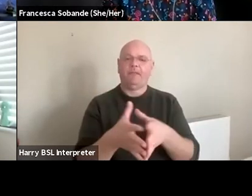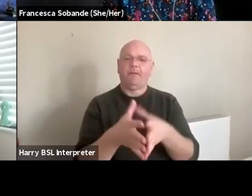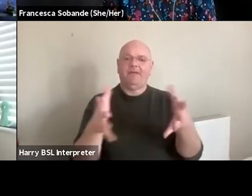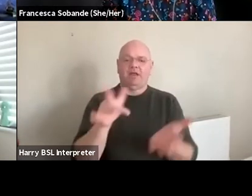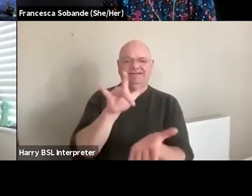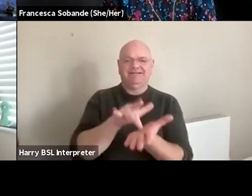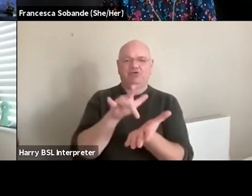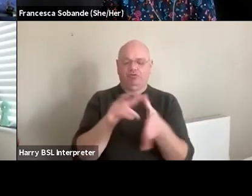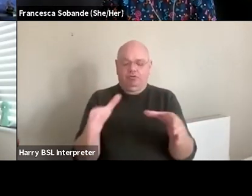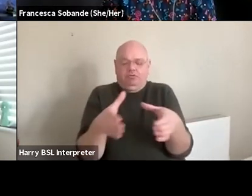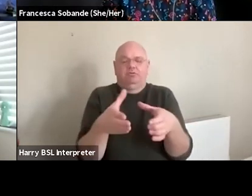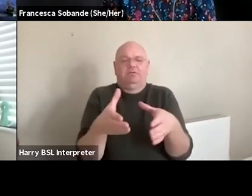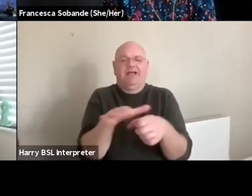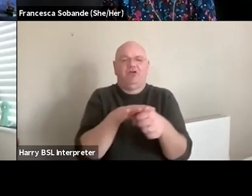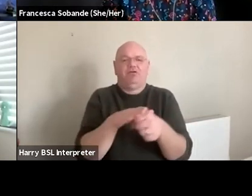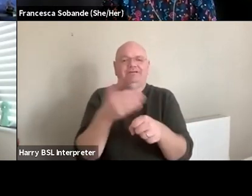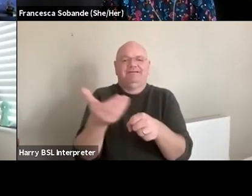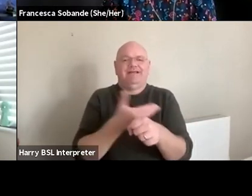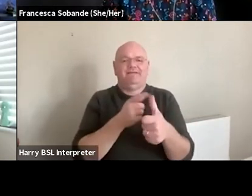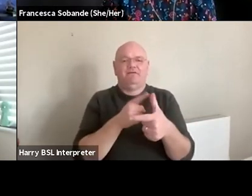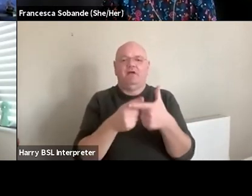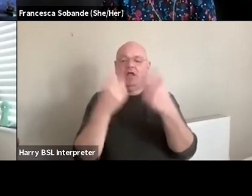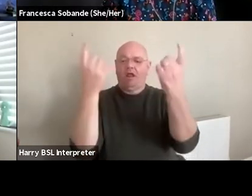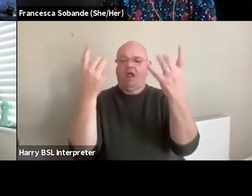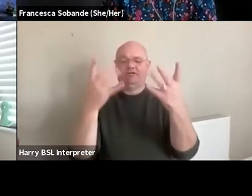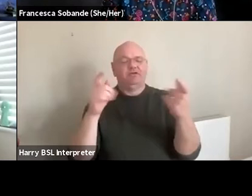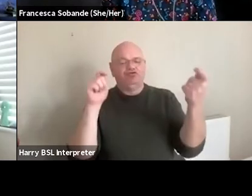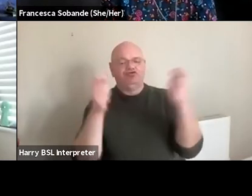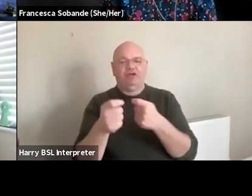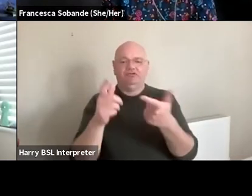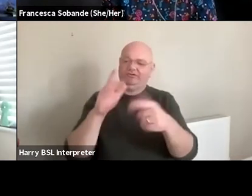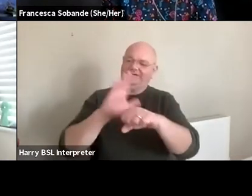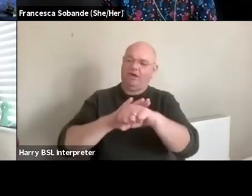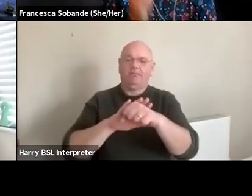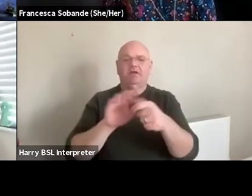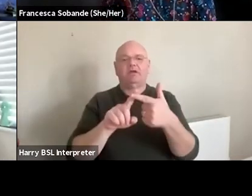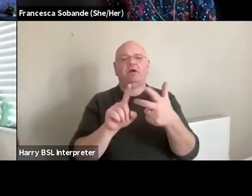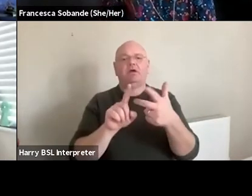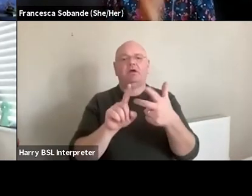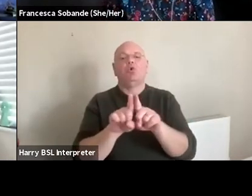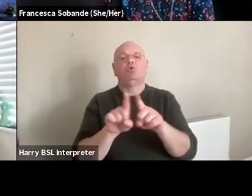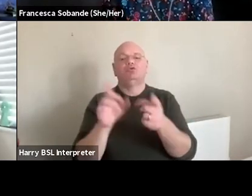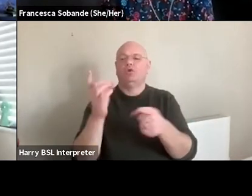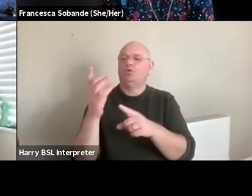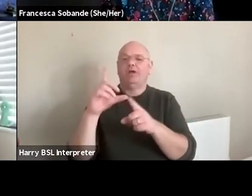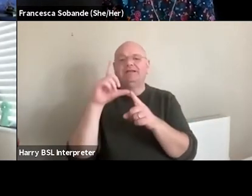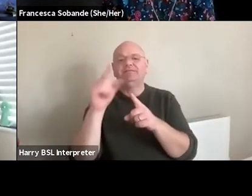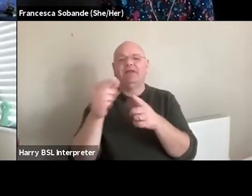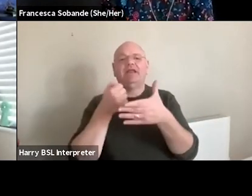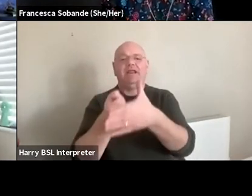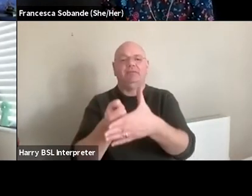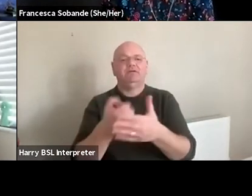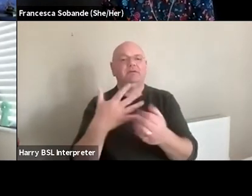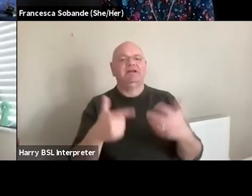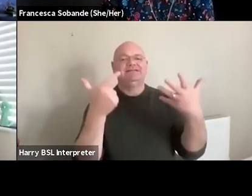lights, and they wanted to change the speed limit around that junction. They took seven leaders to meet the council